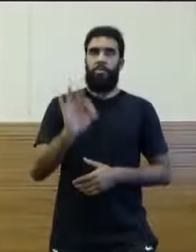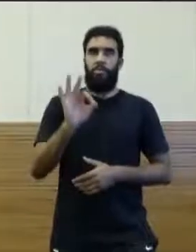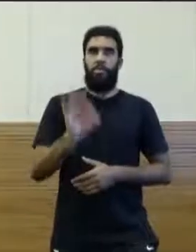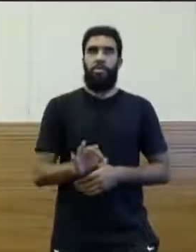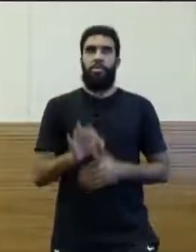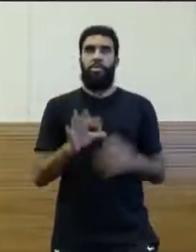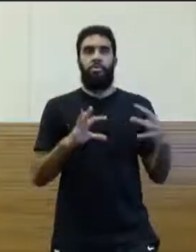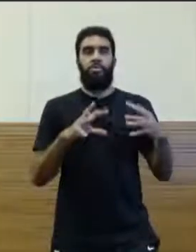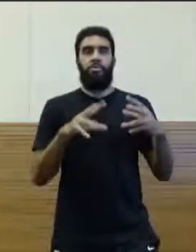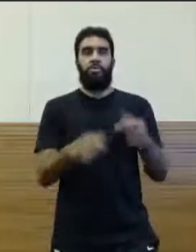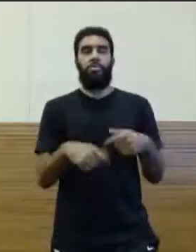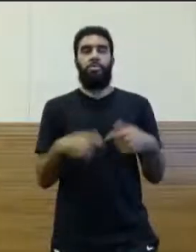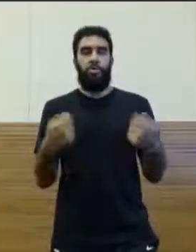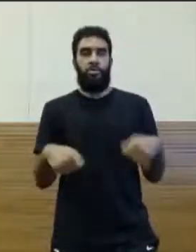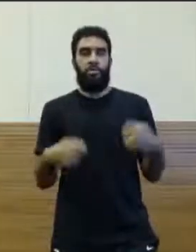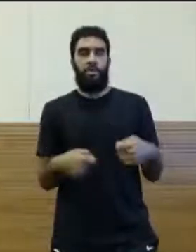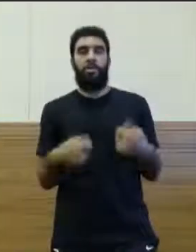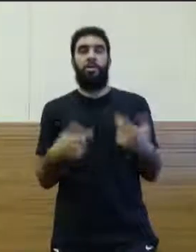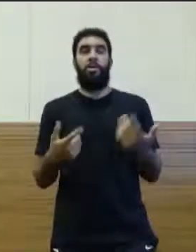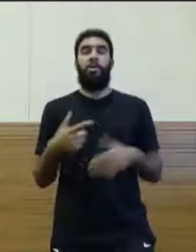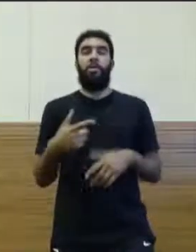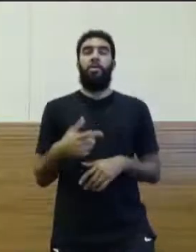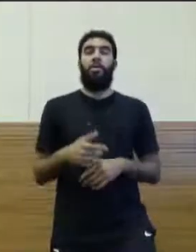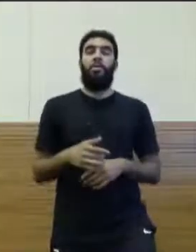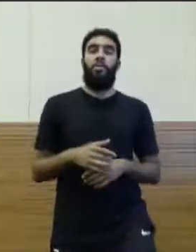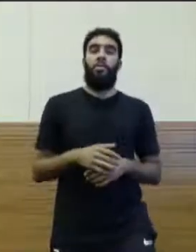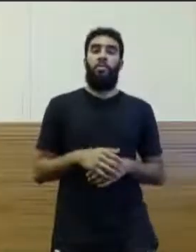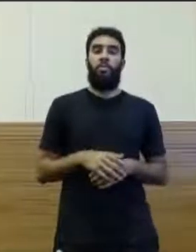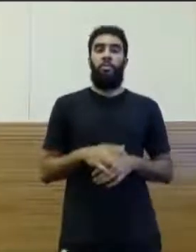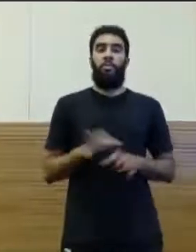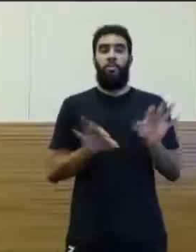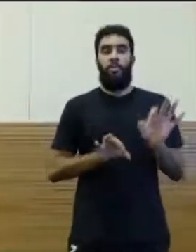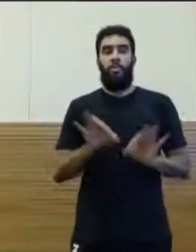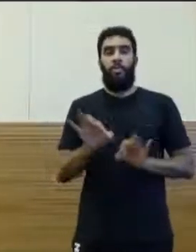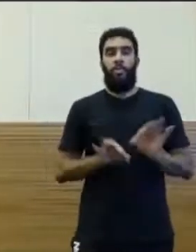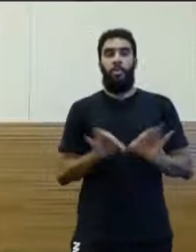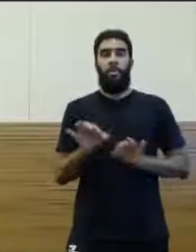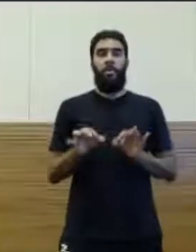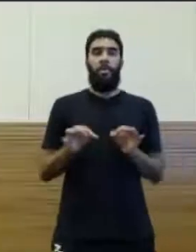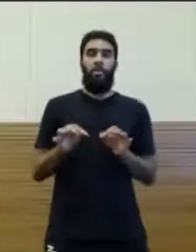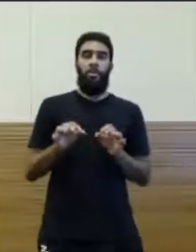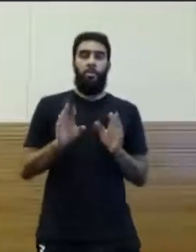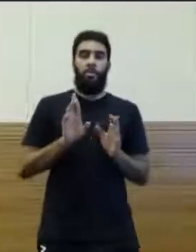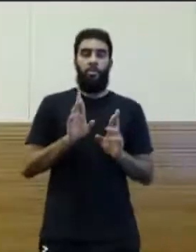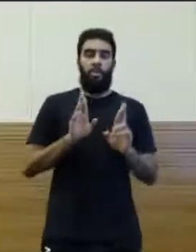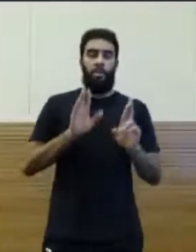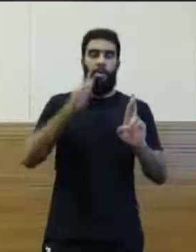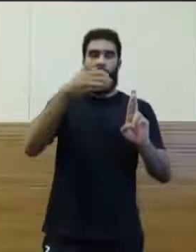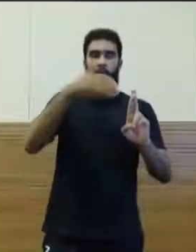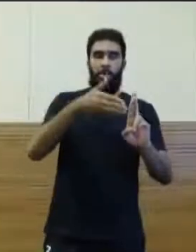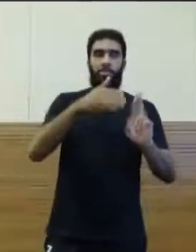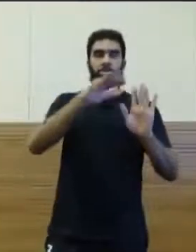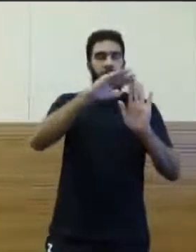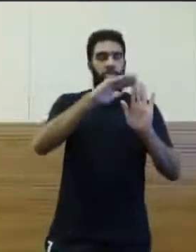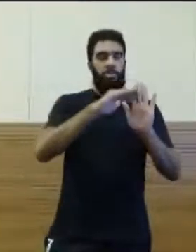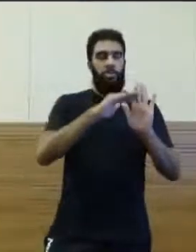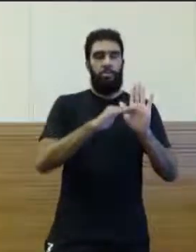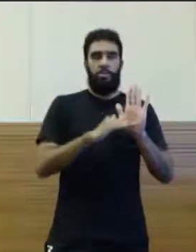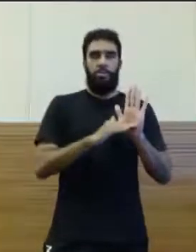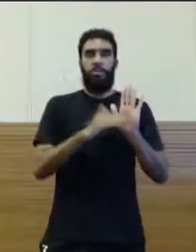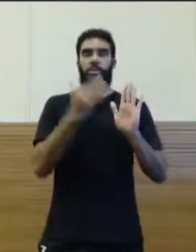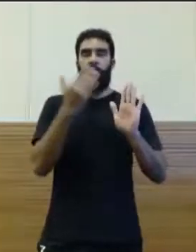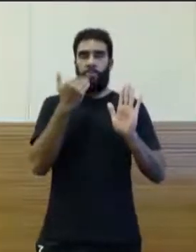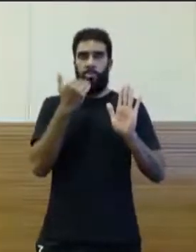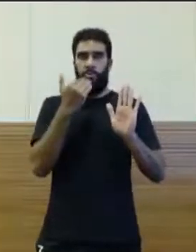we offered 70% of the daily necessities, and these guides were taken